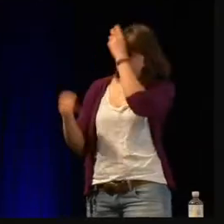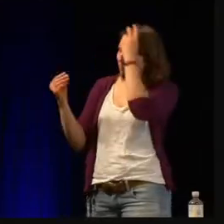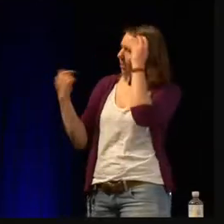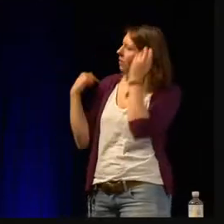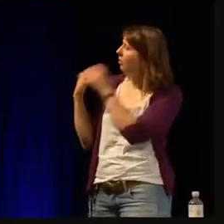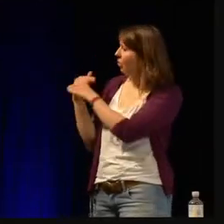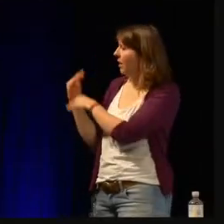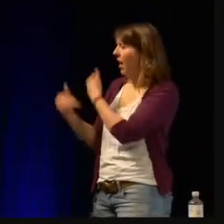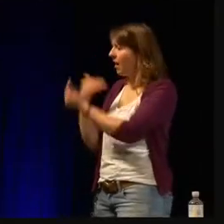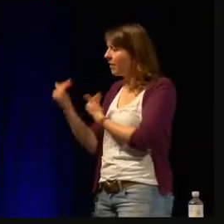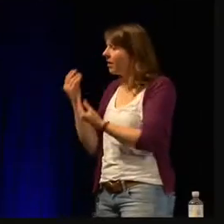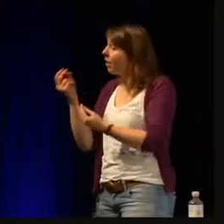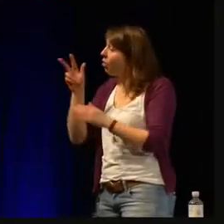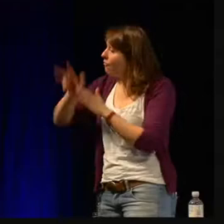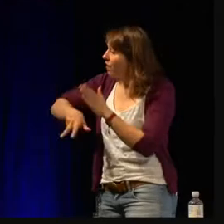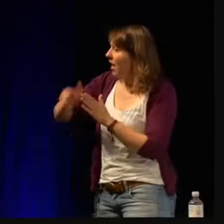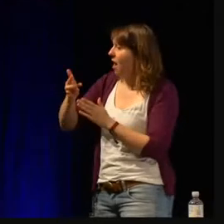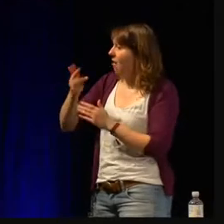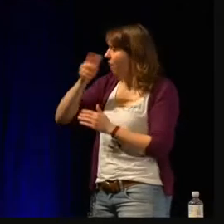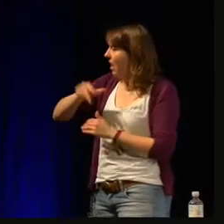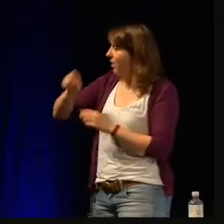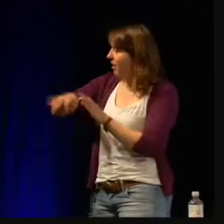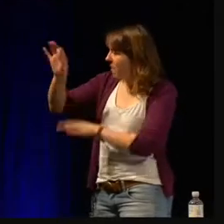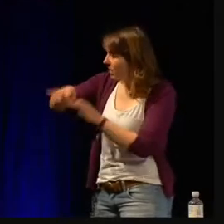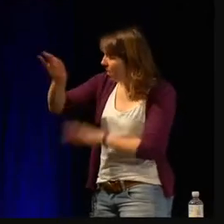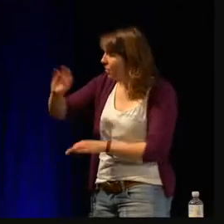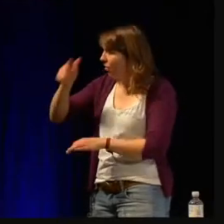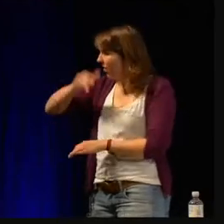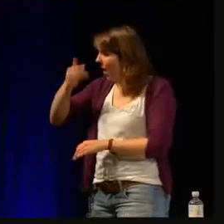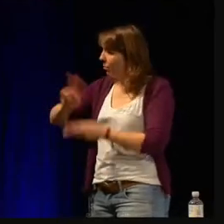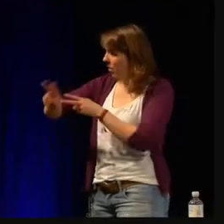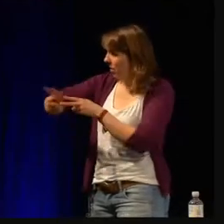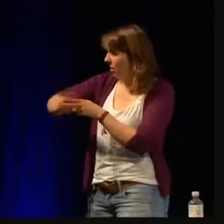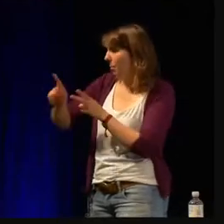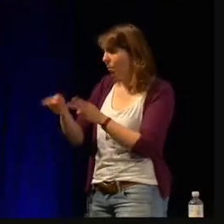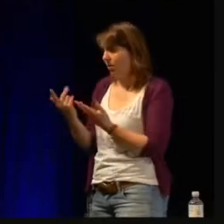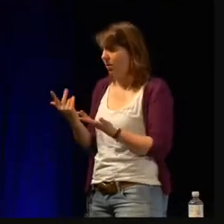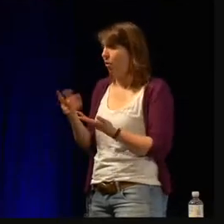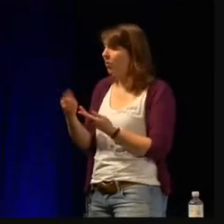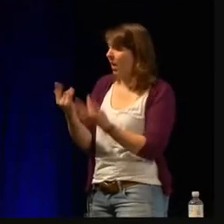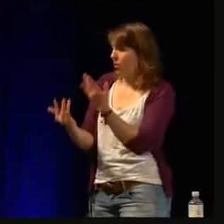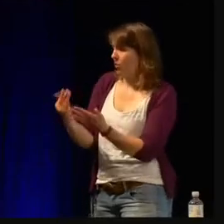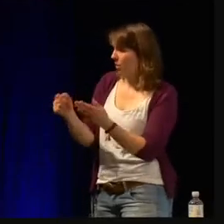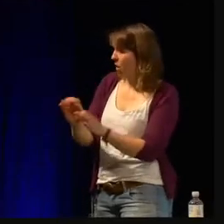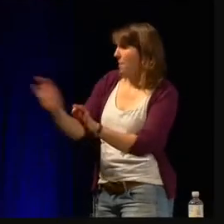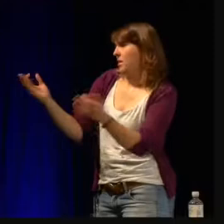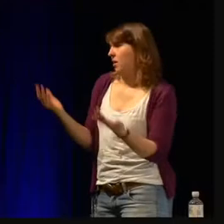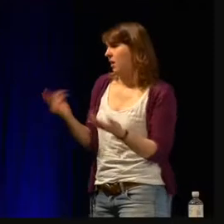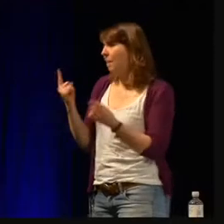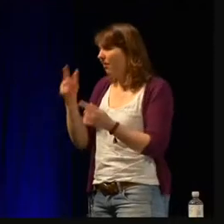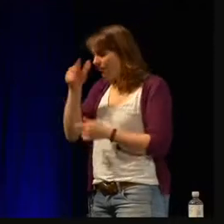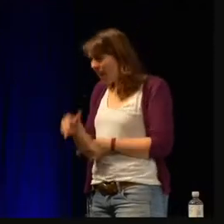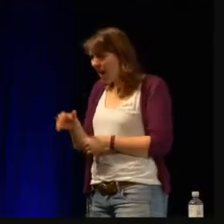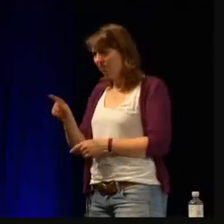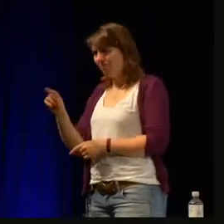So what is success? Hendrik already talked about mistakes and a correction of mistakes that we need